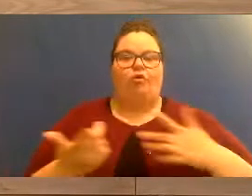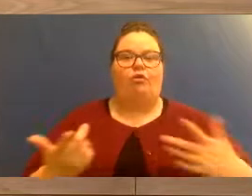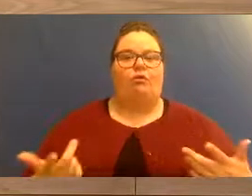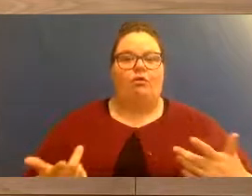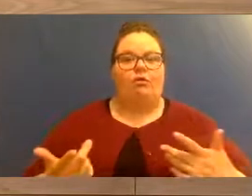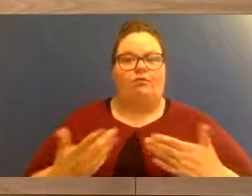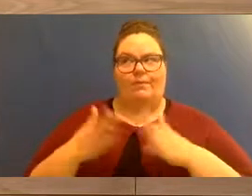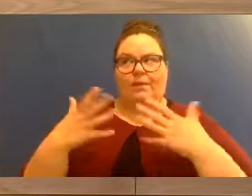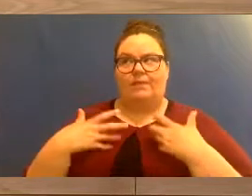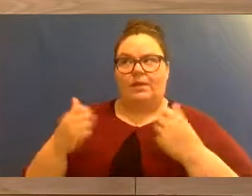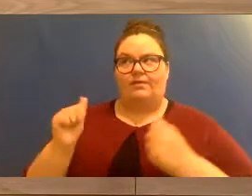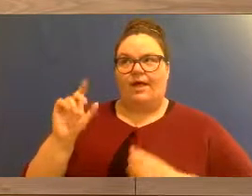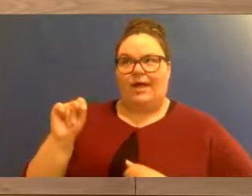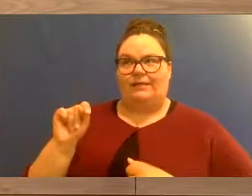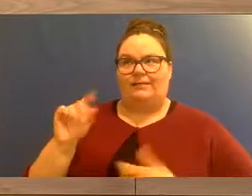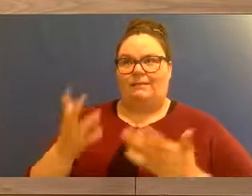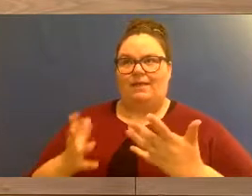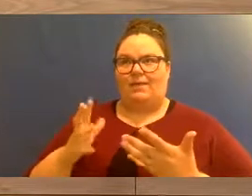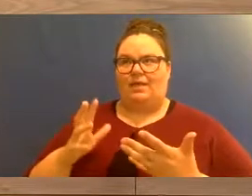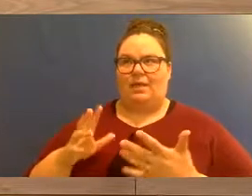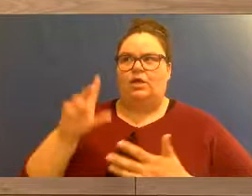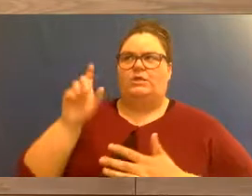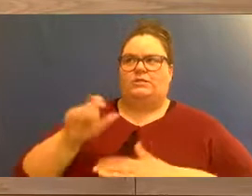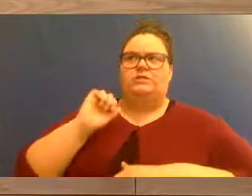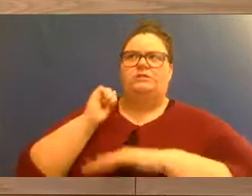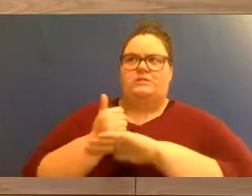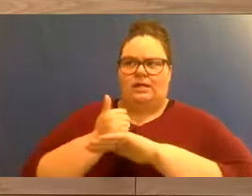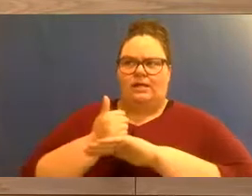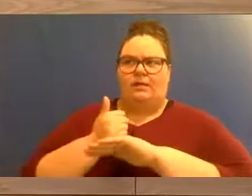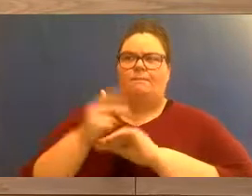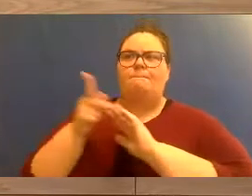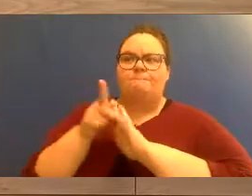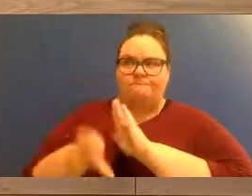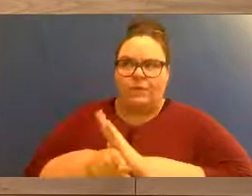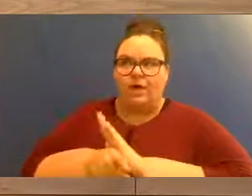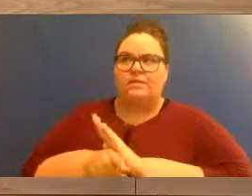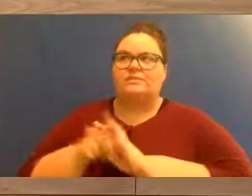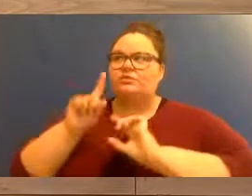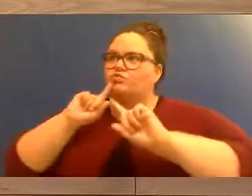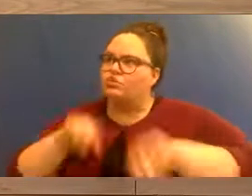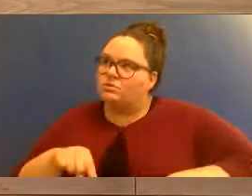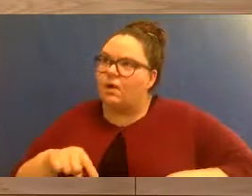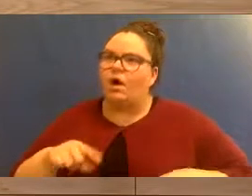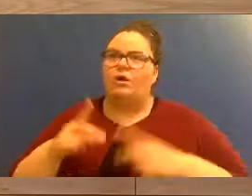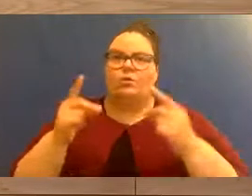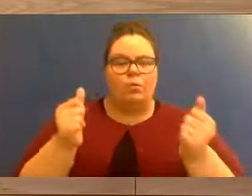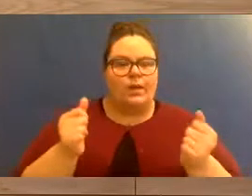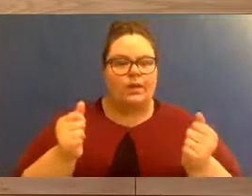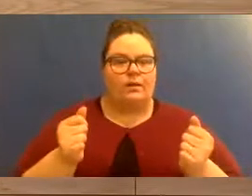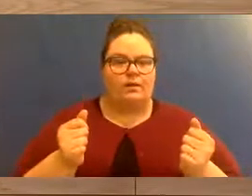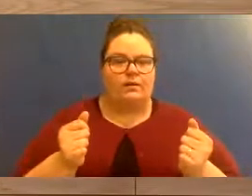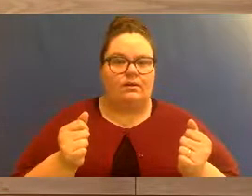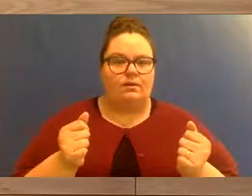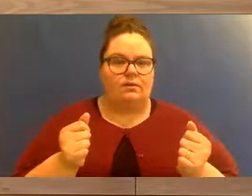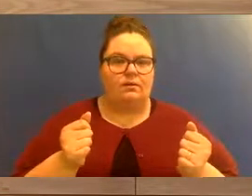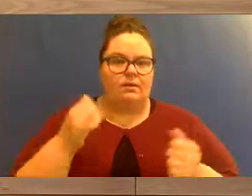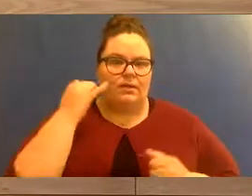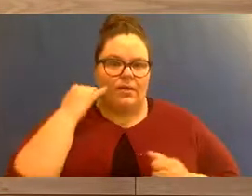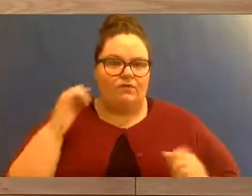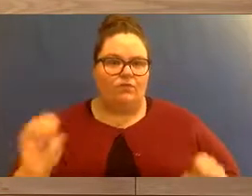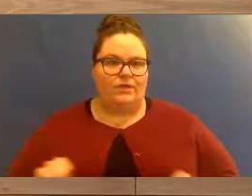you would feel could be necessary to respond to flare-up or anything else that we may experience as this becomes